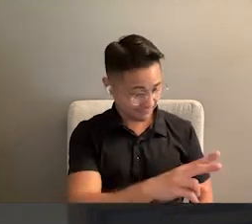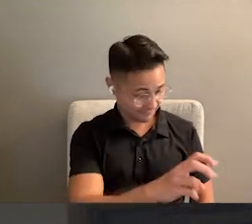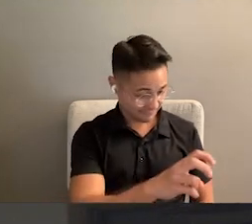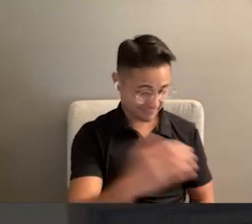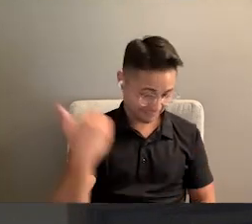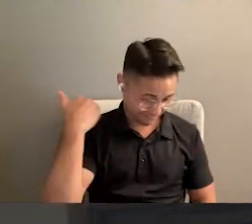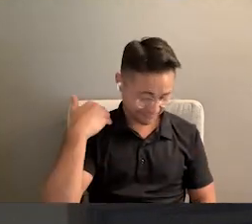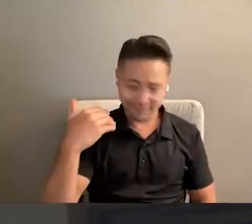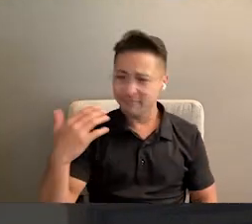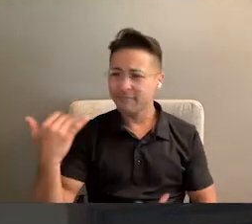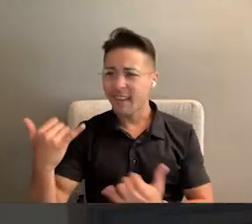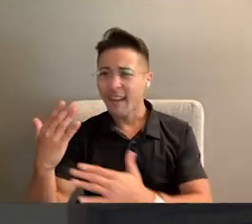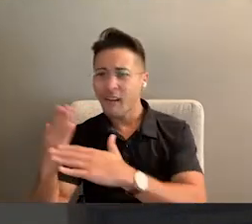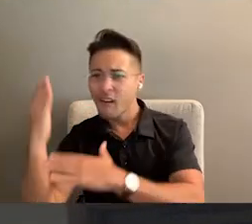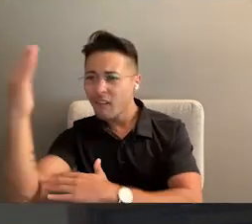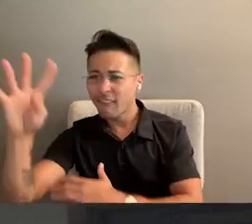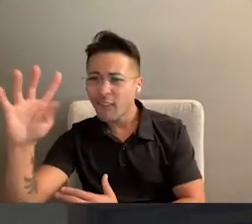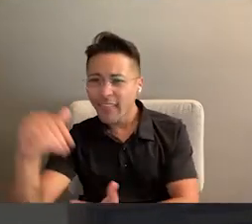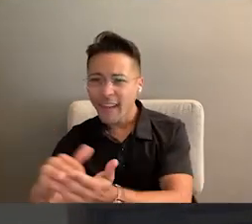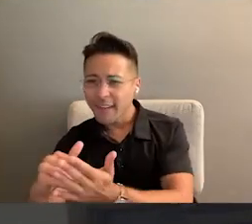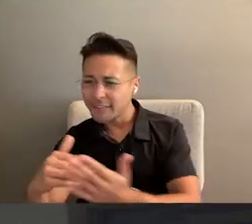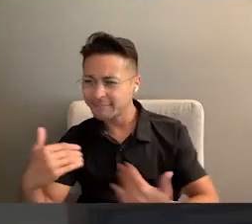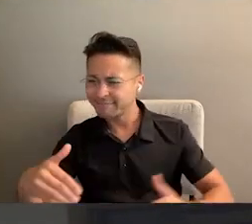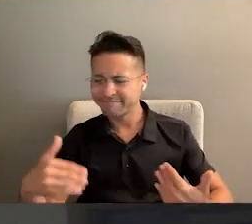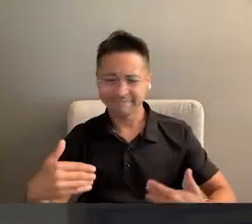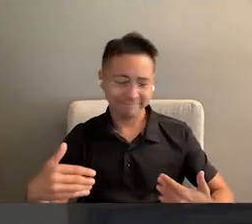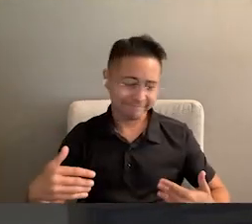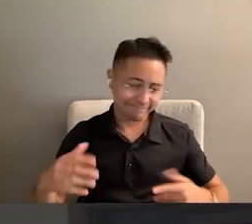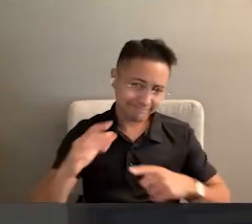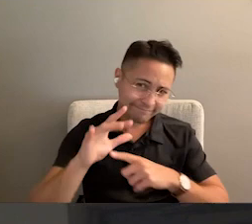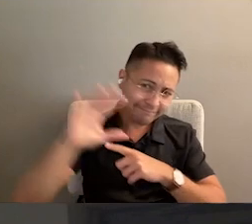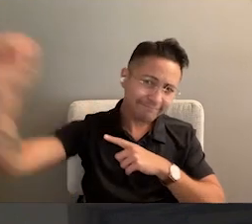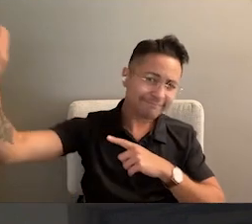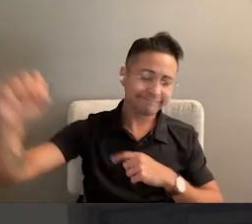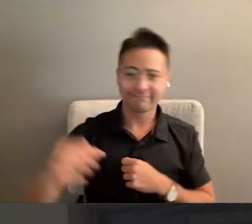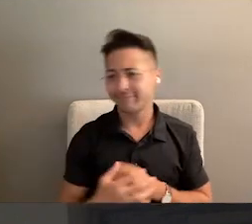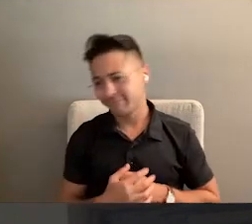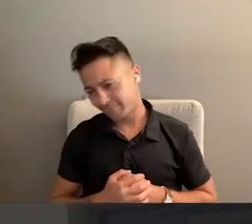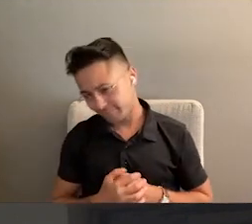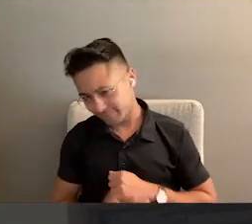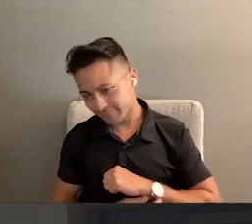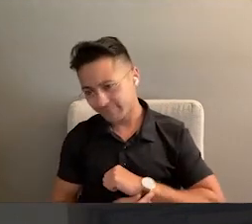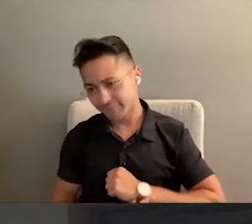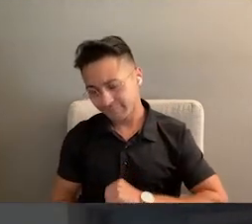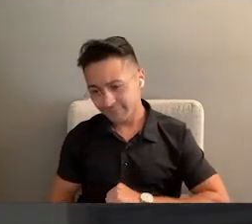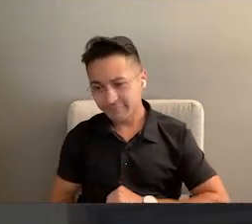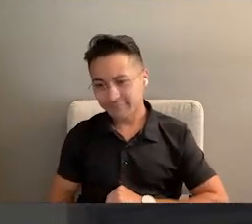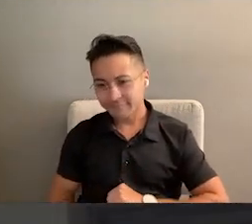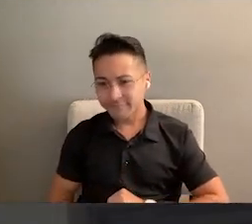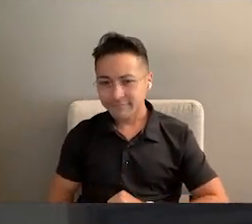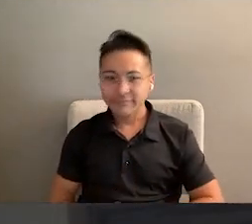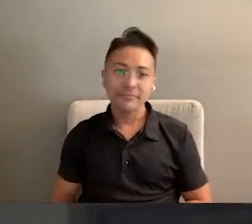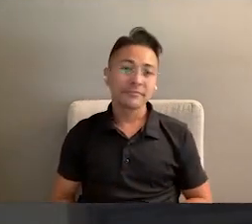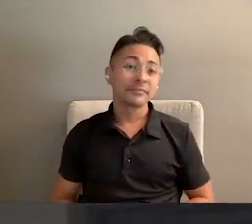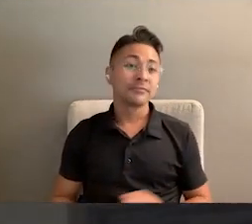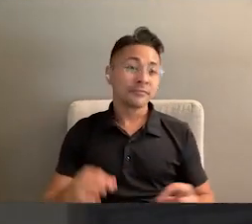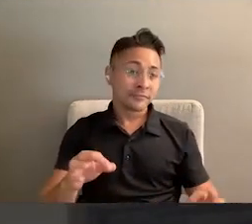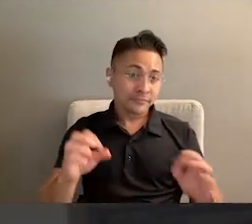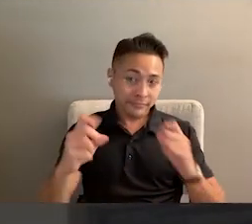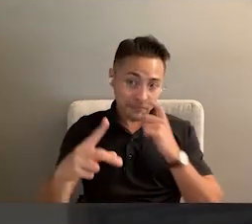We've gone a long way from just 200 to the over 4,000 we have today. It's very